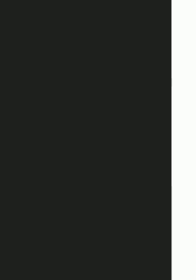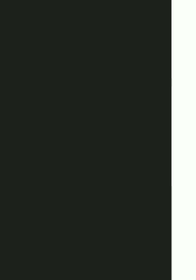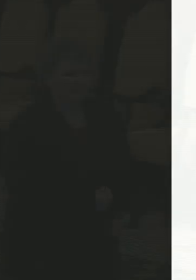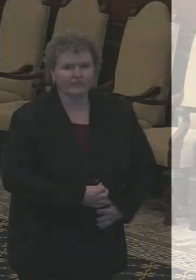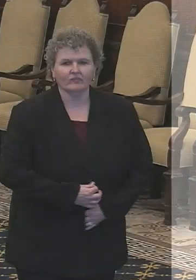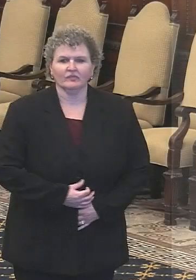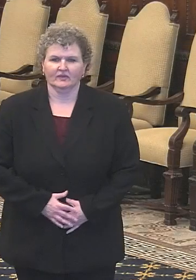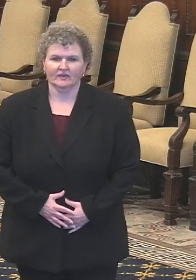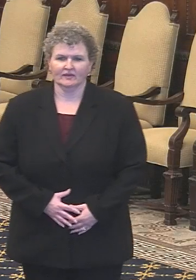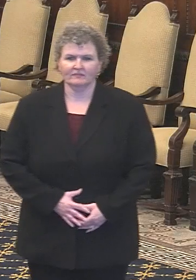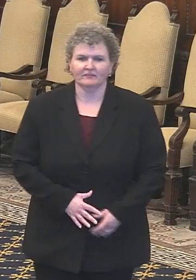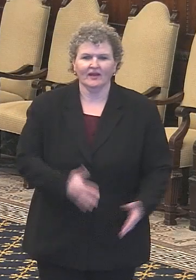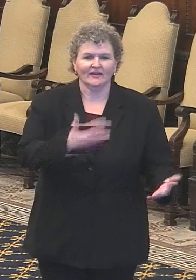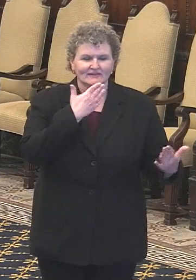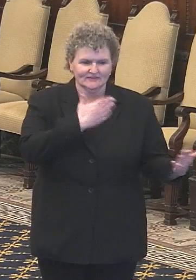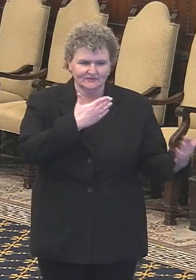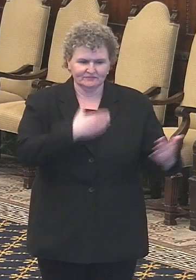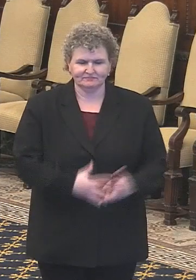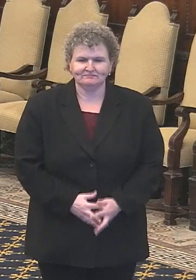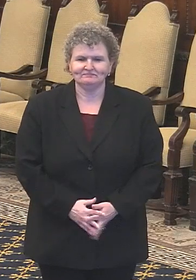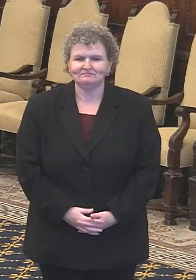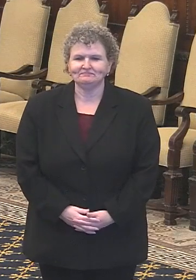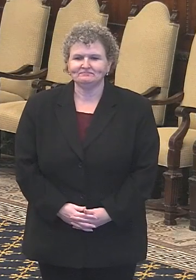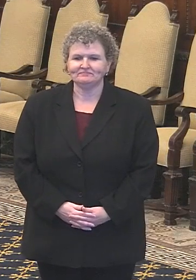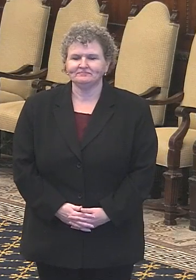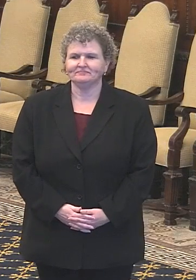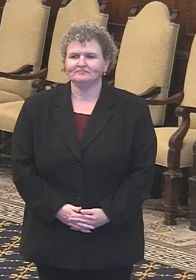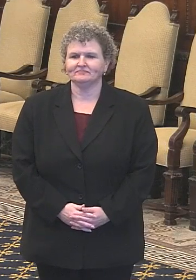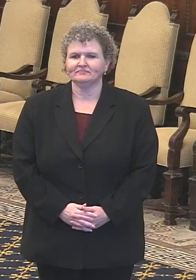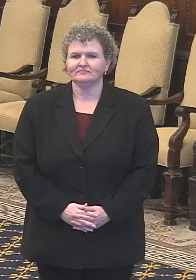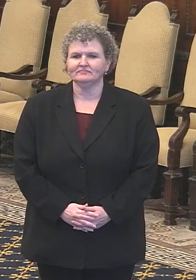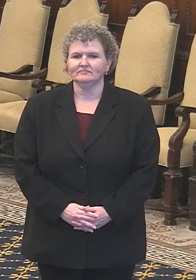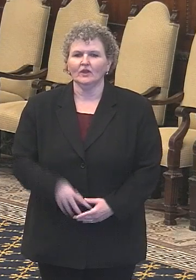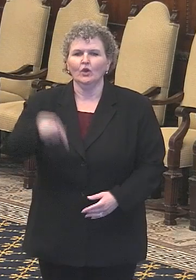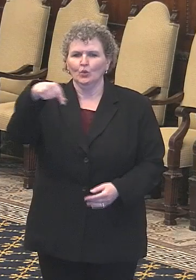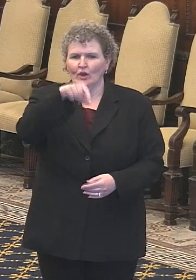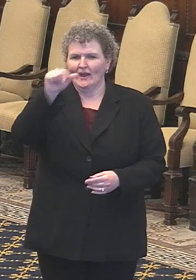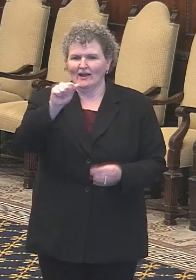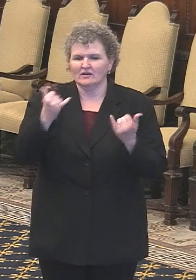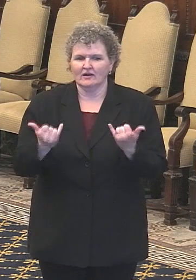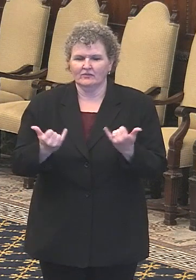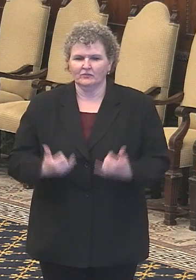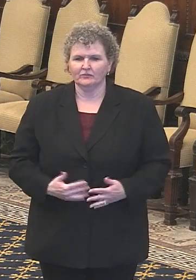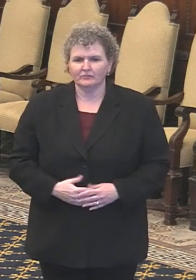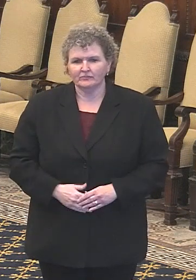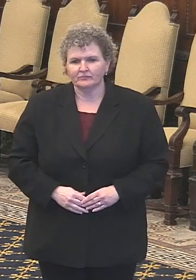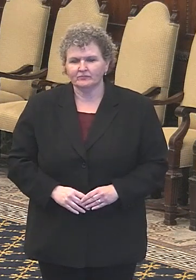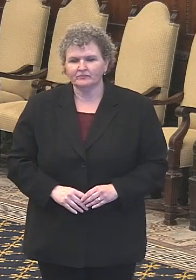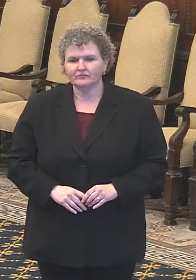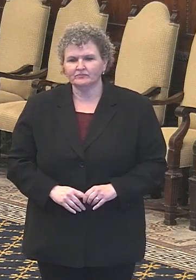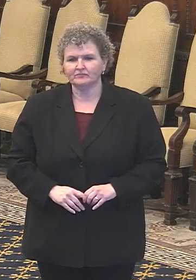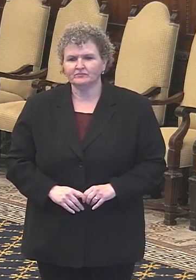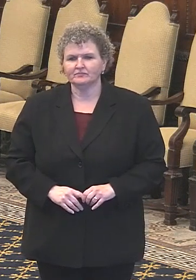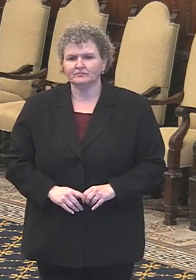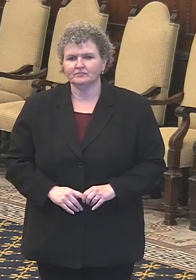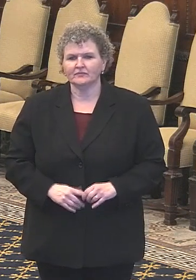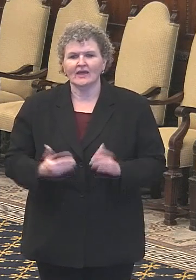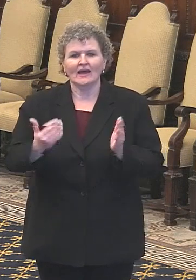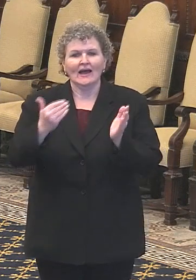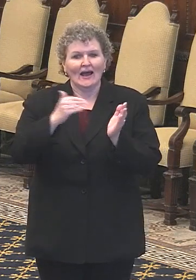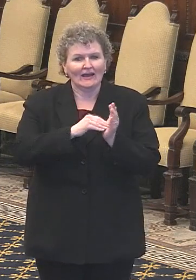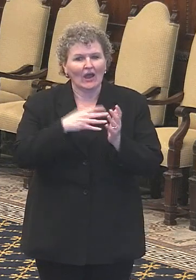Great. Thank you, Armando. Now we will move to the Q&A portion for members of the media. And again, we'll ask our